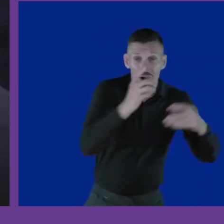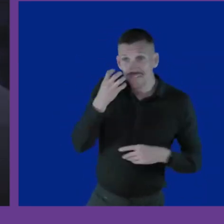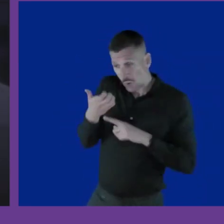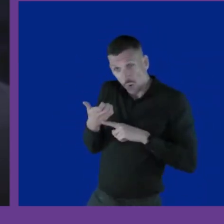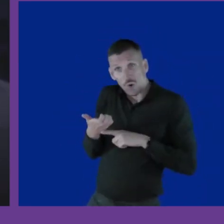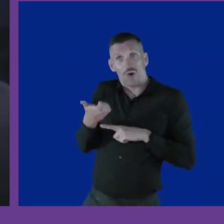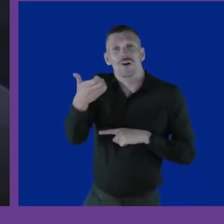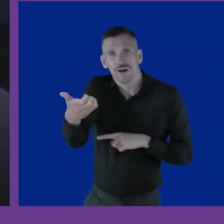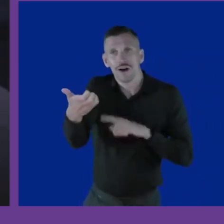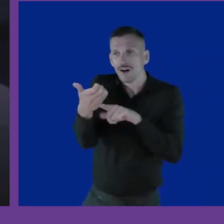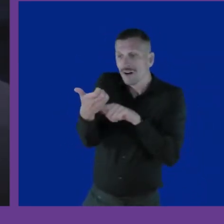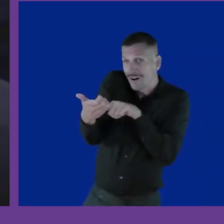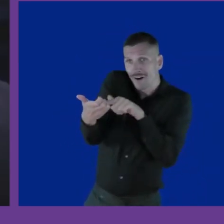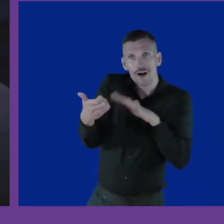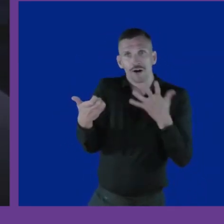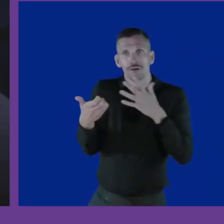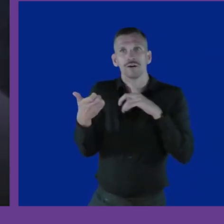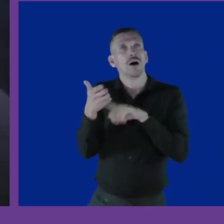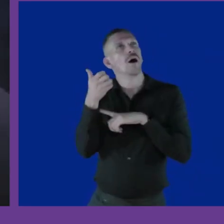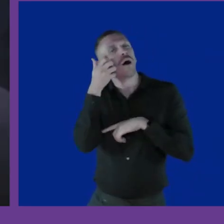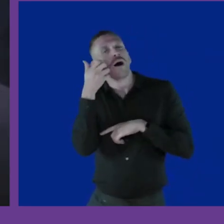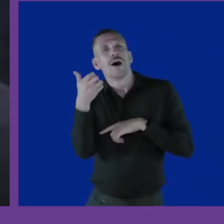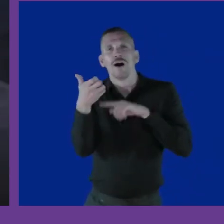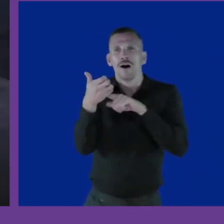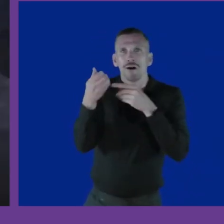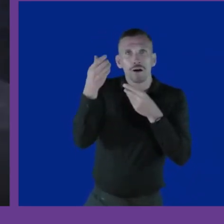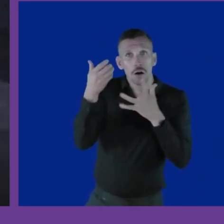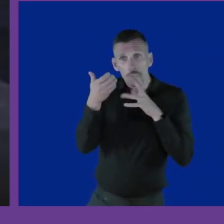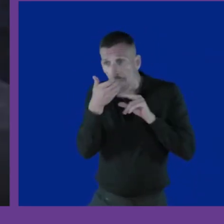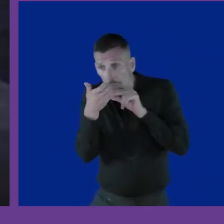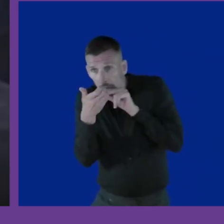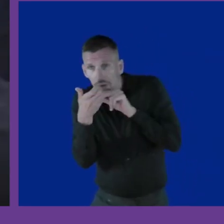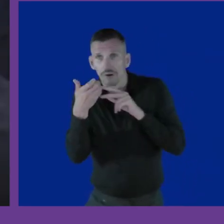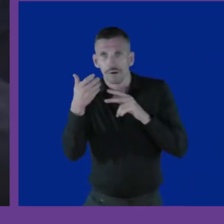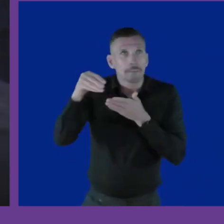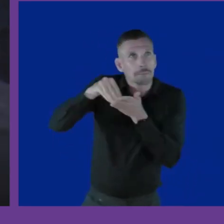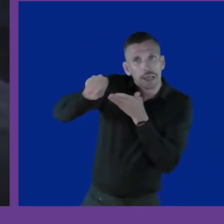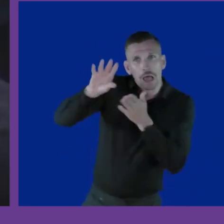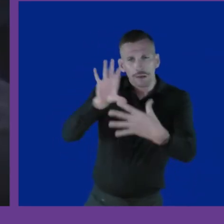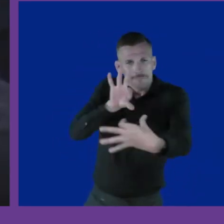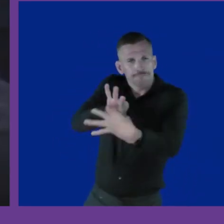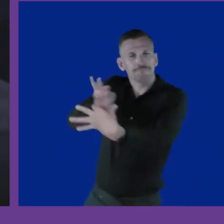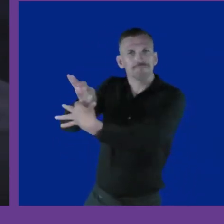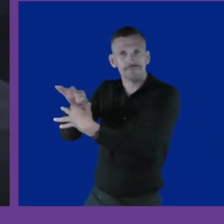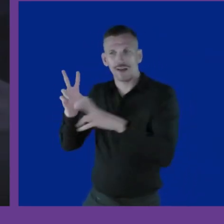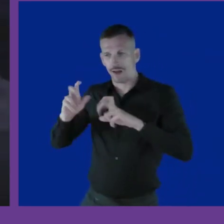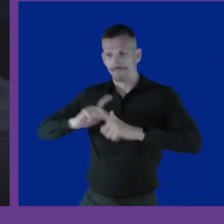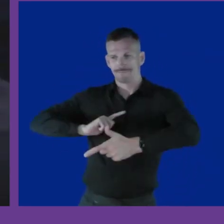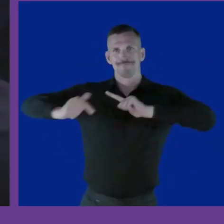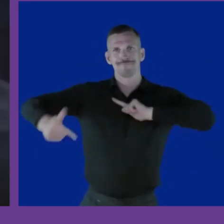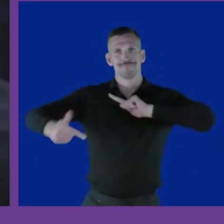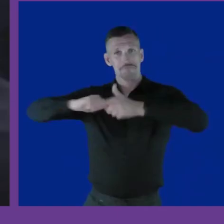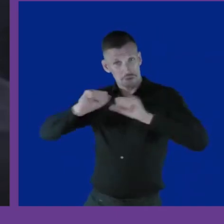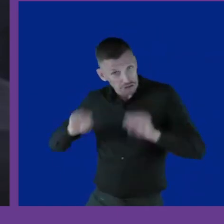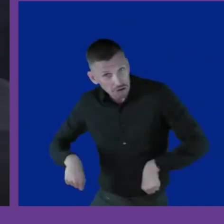whether screen reader or large font or higher contrast, whatever, the interface will actually be adapted to our needs, and we will